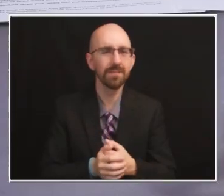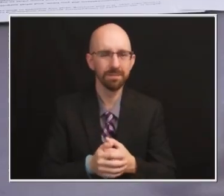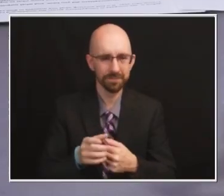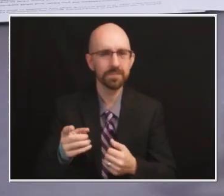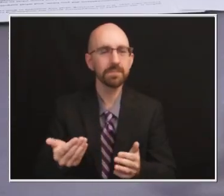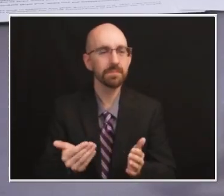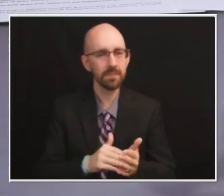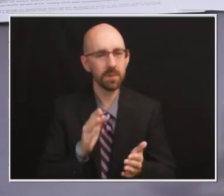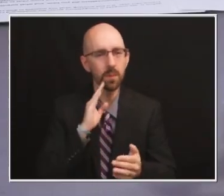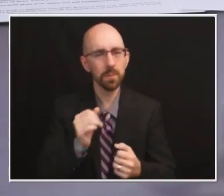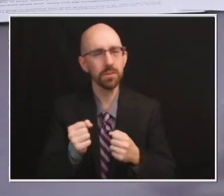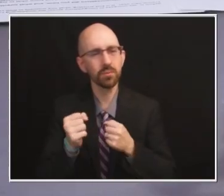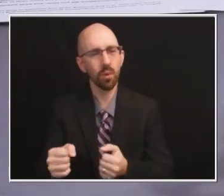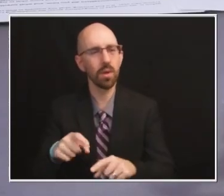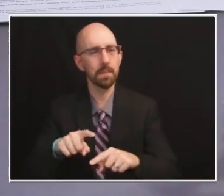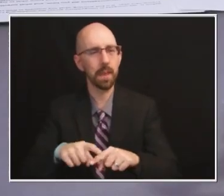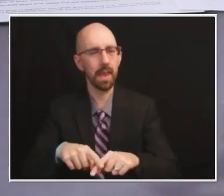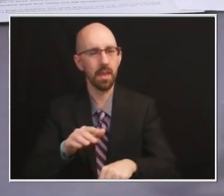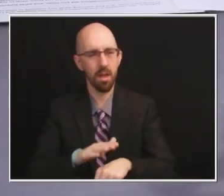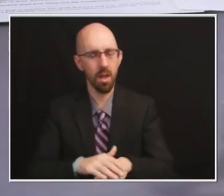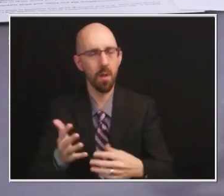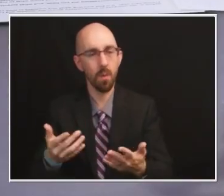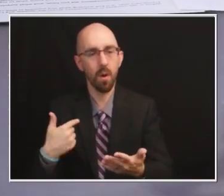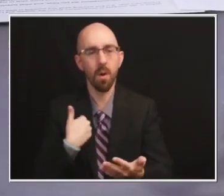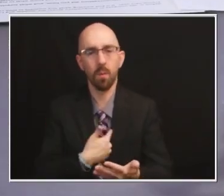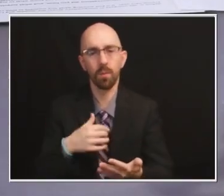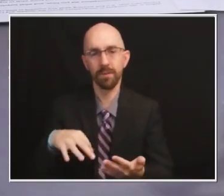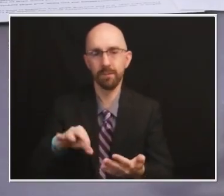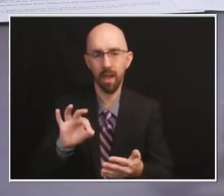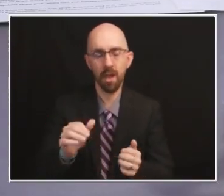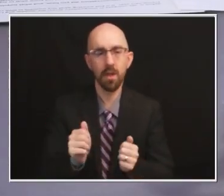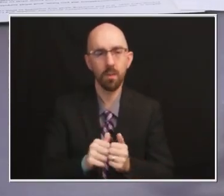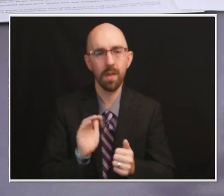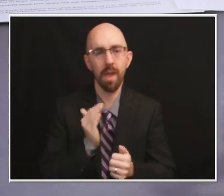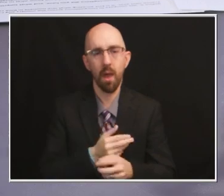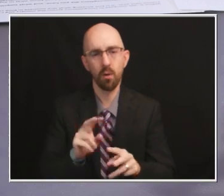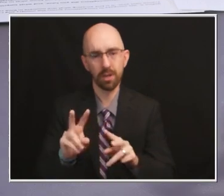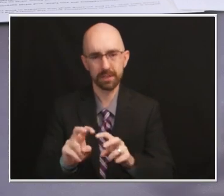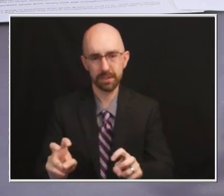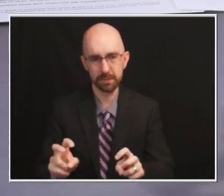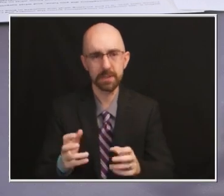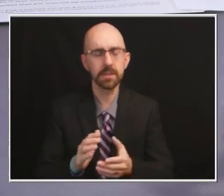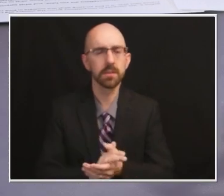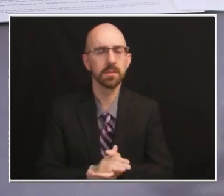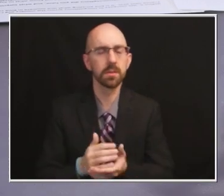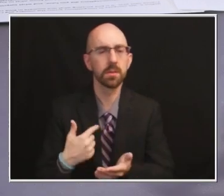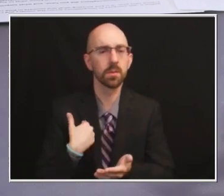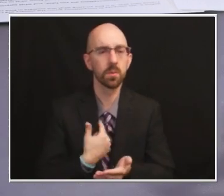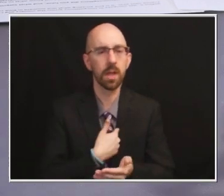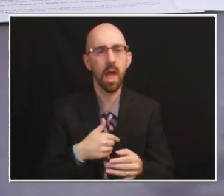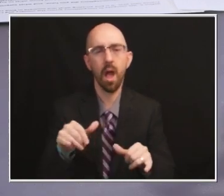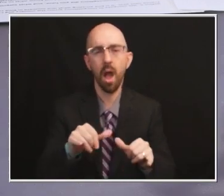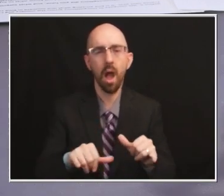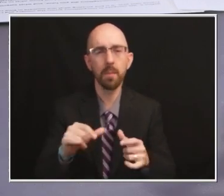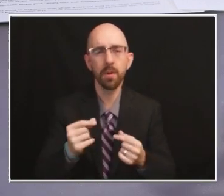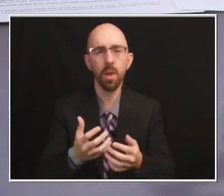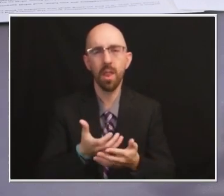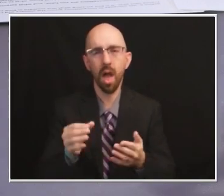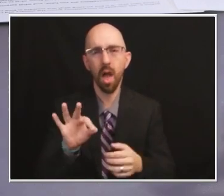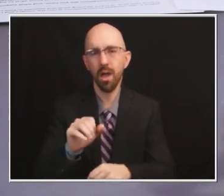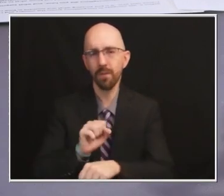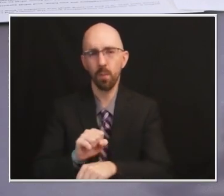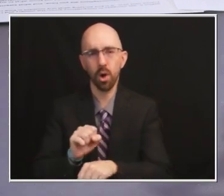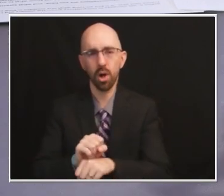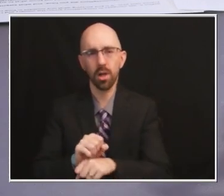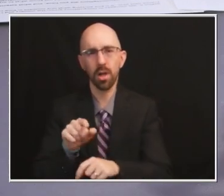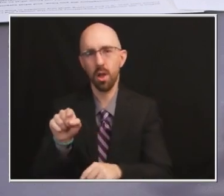strongly dependent on what we find with our assessments. We commonly do a lot of work around